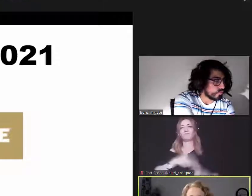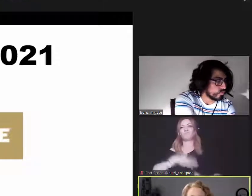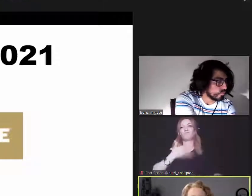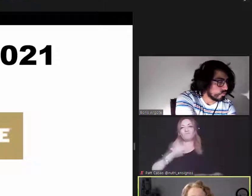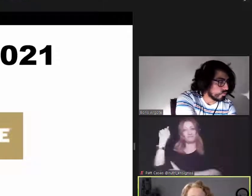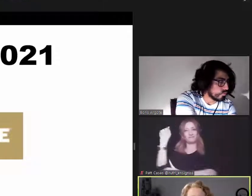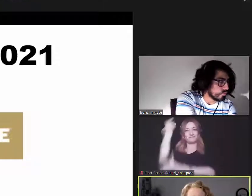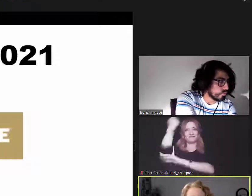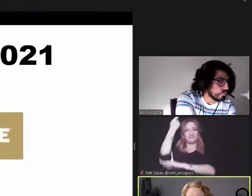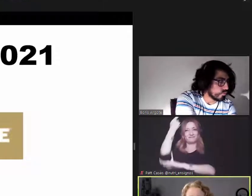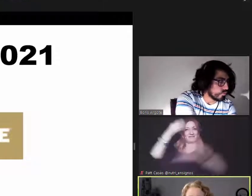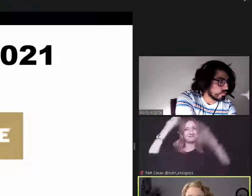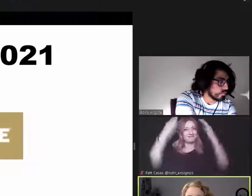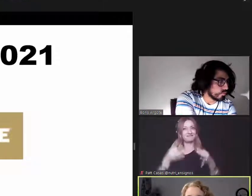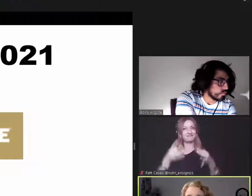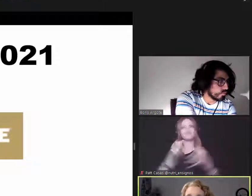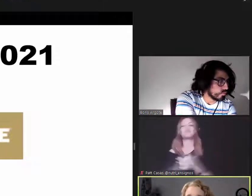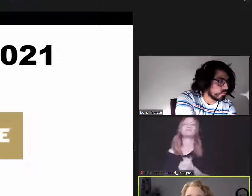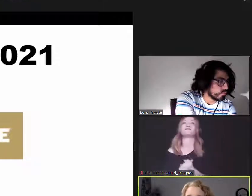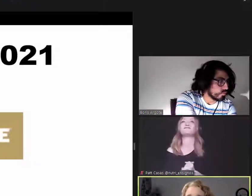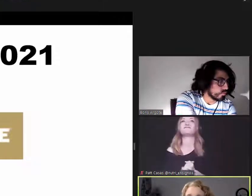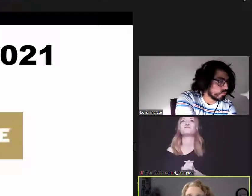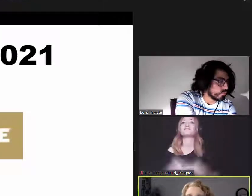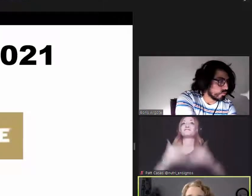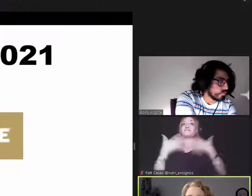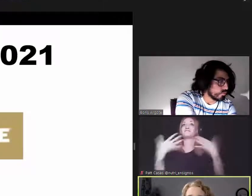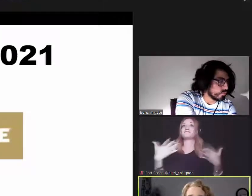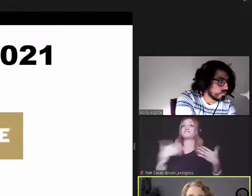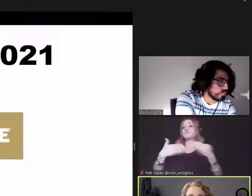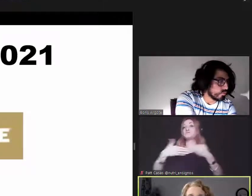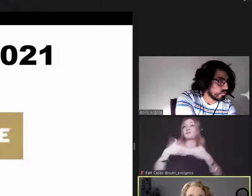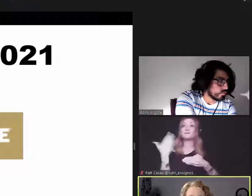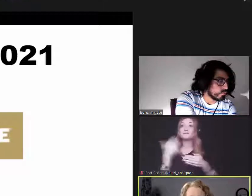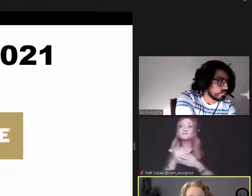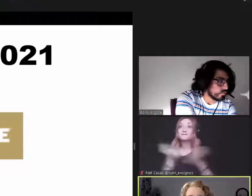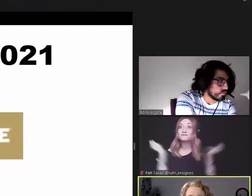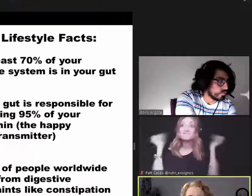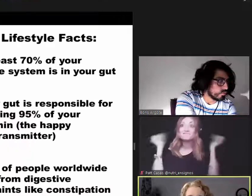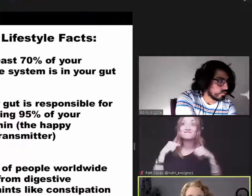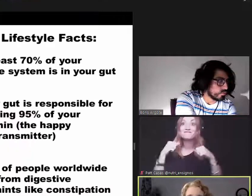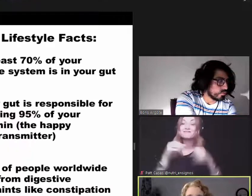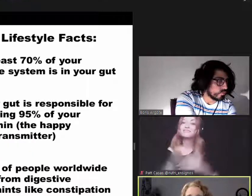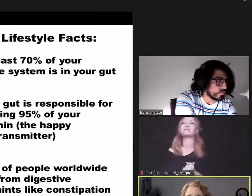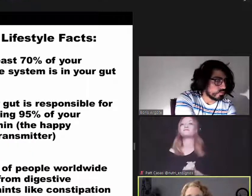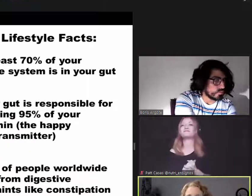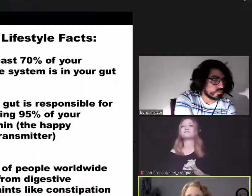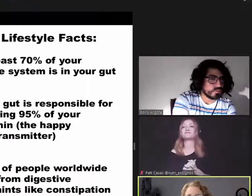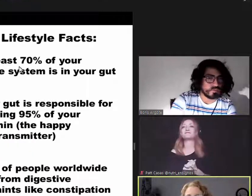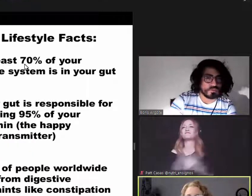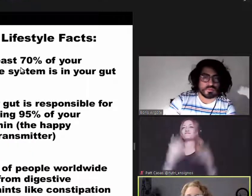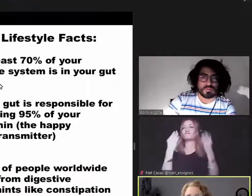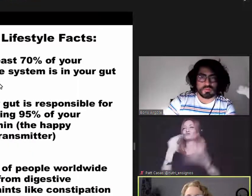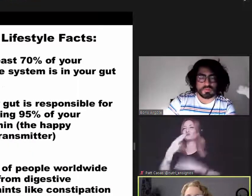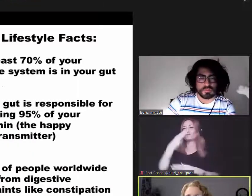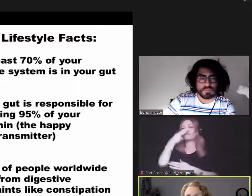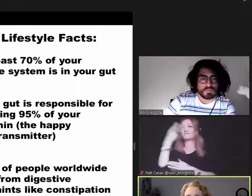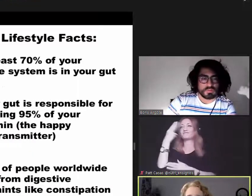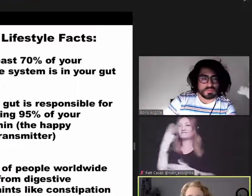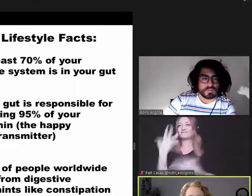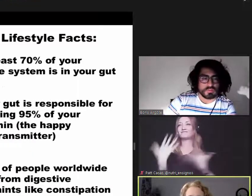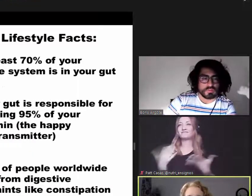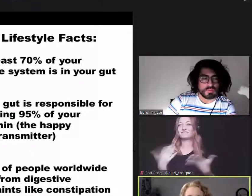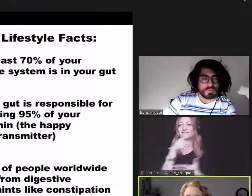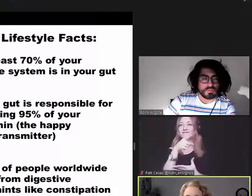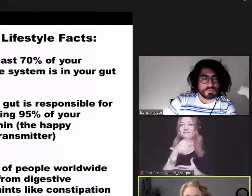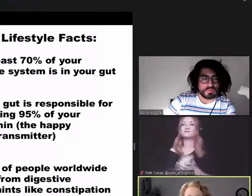So let's start with some interesting gut facts. So, you know,